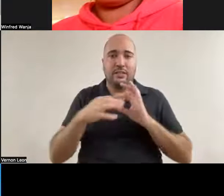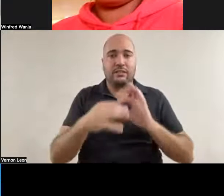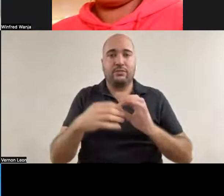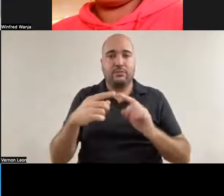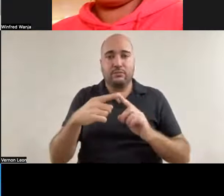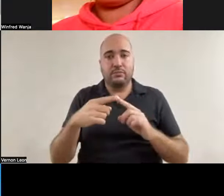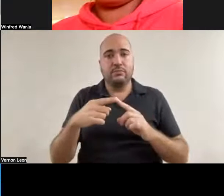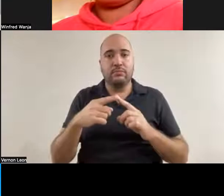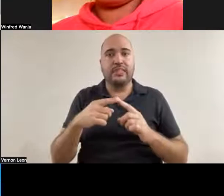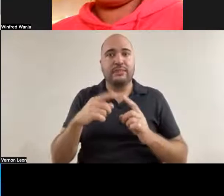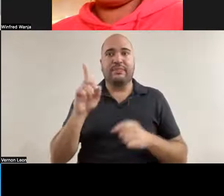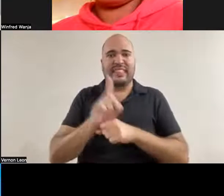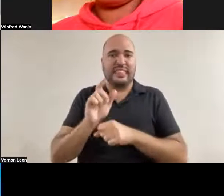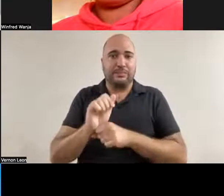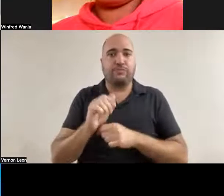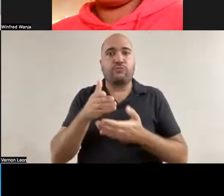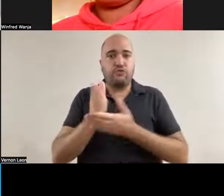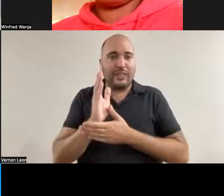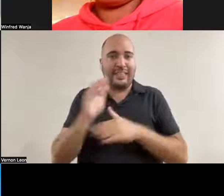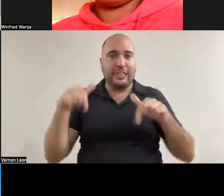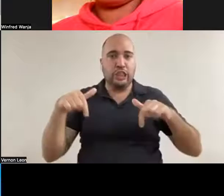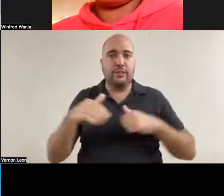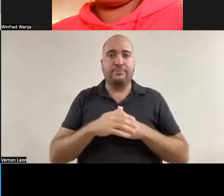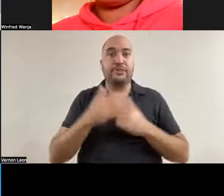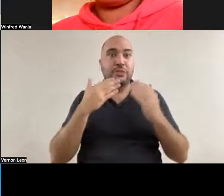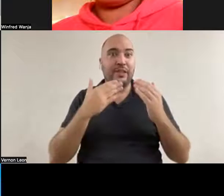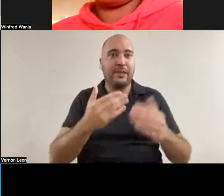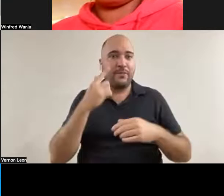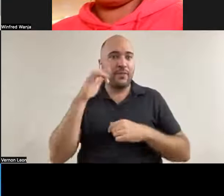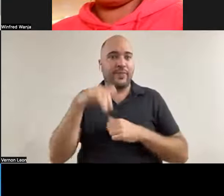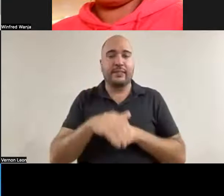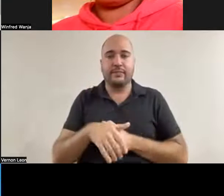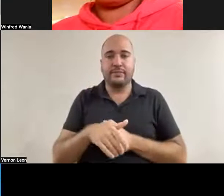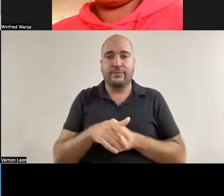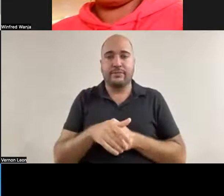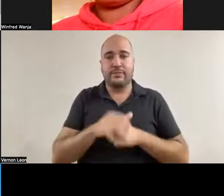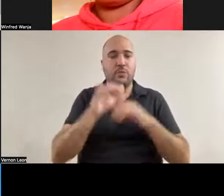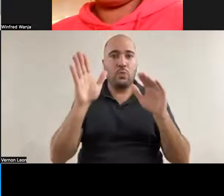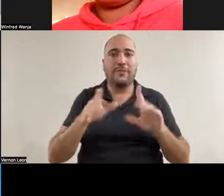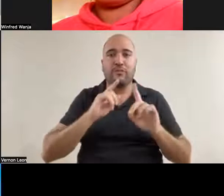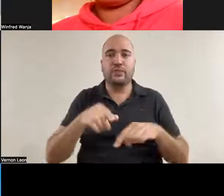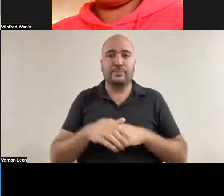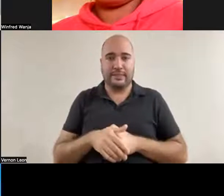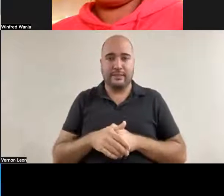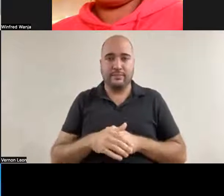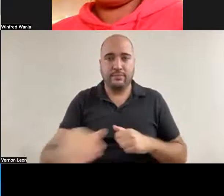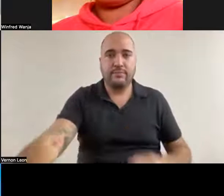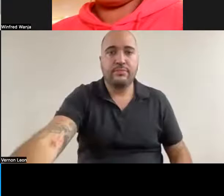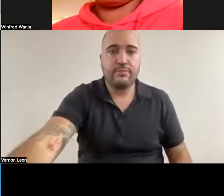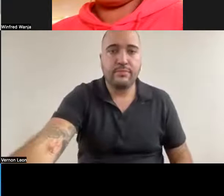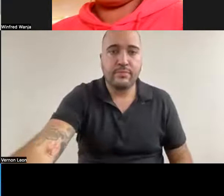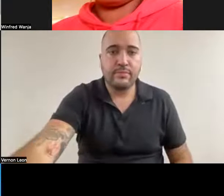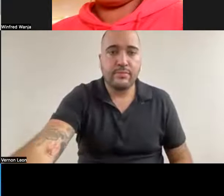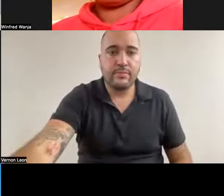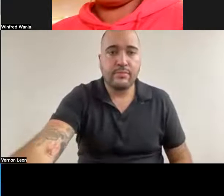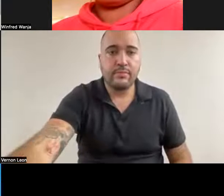to disability rights. So thank you for that wonderful response.